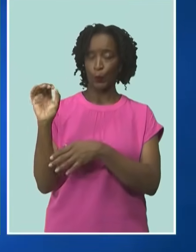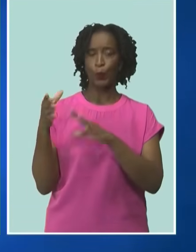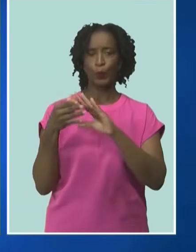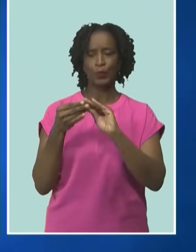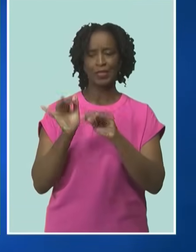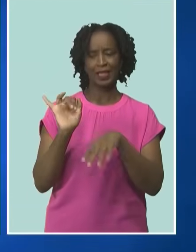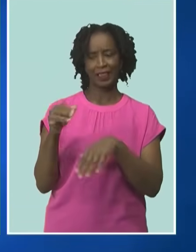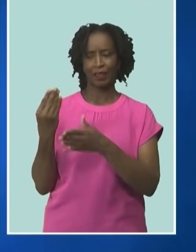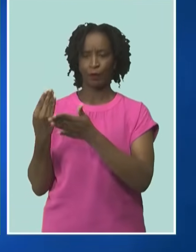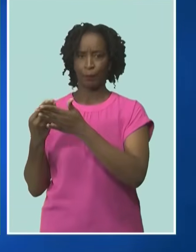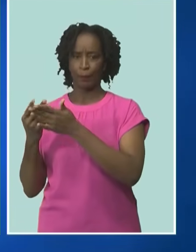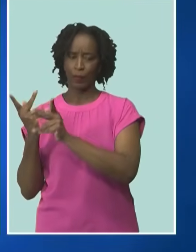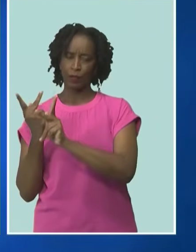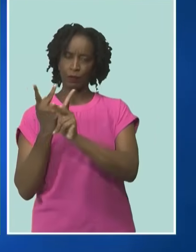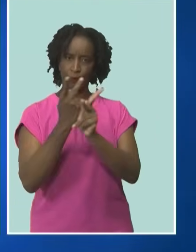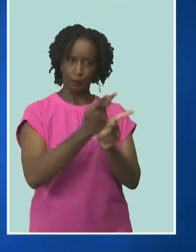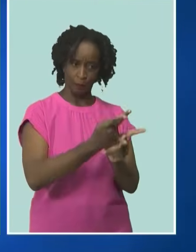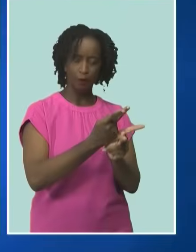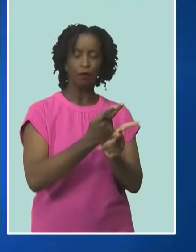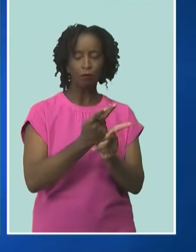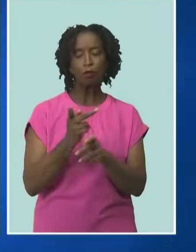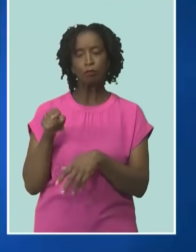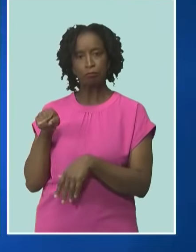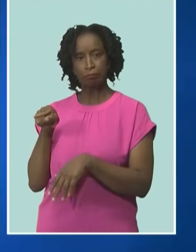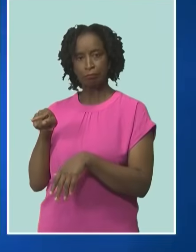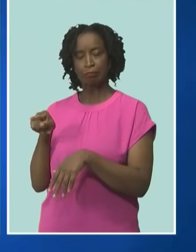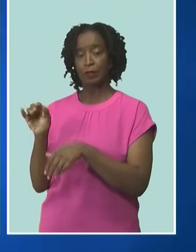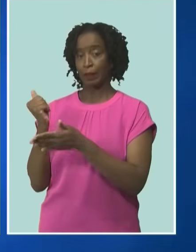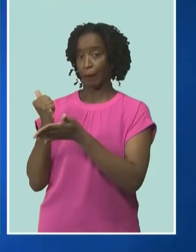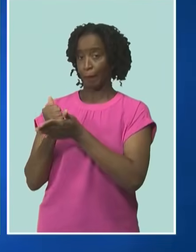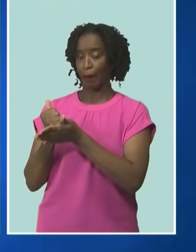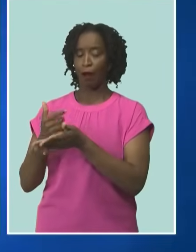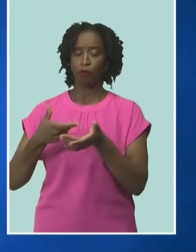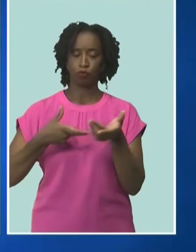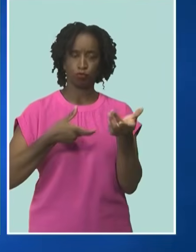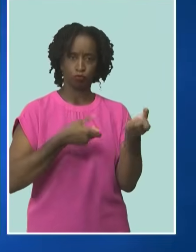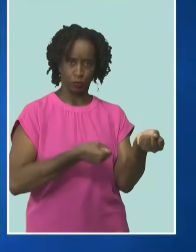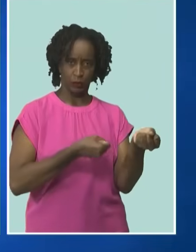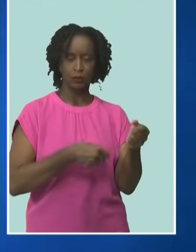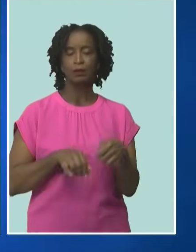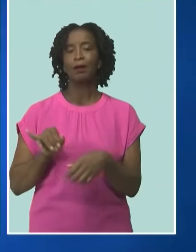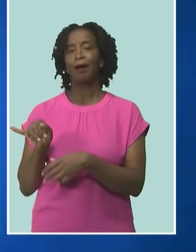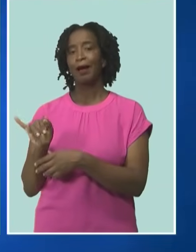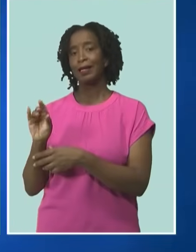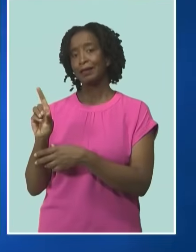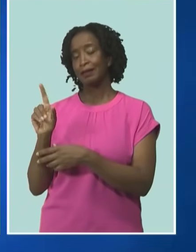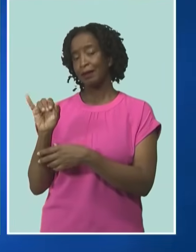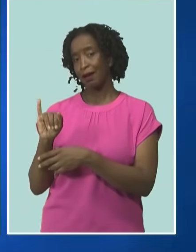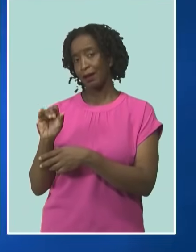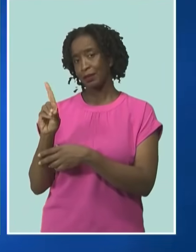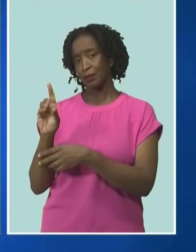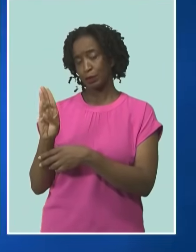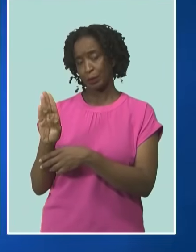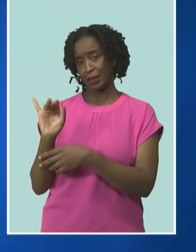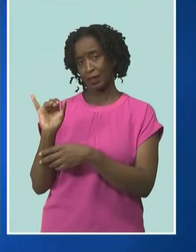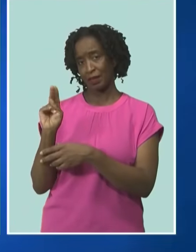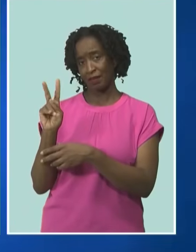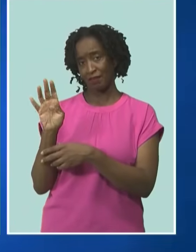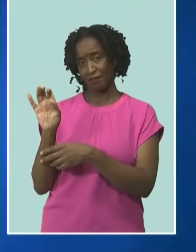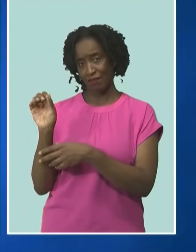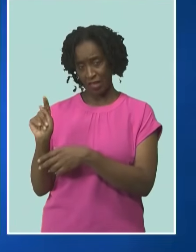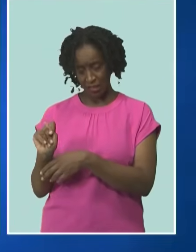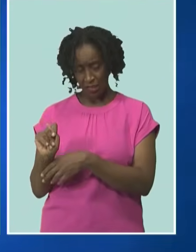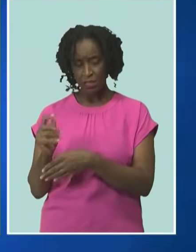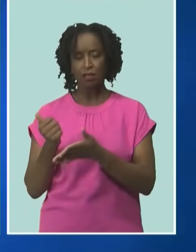a vote of confidence in Pace Digital. This loan by IDB Invest will empower Pace Digital to accelerate its journey